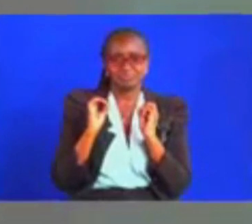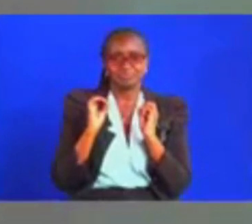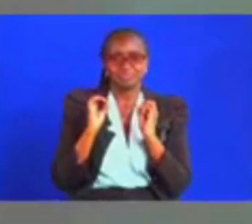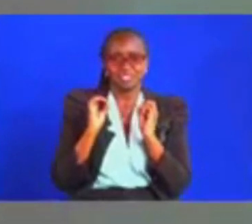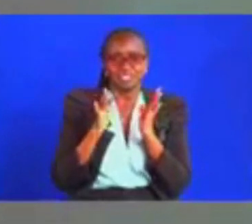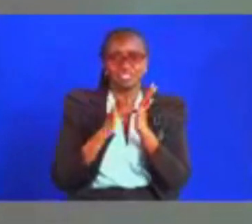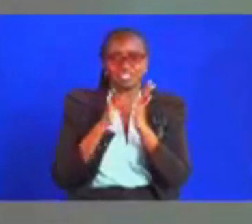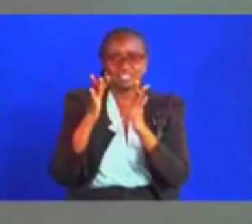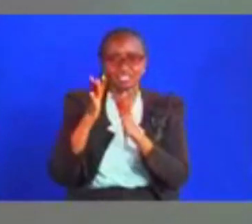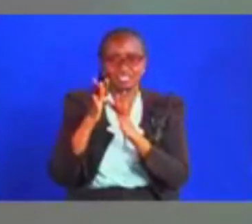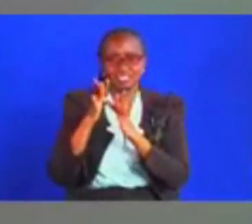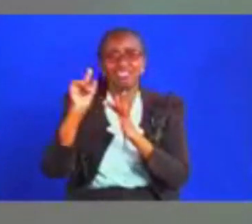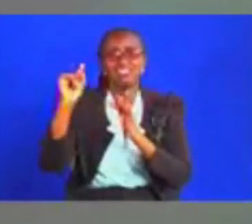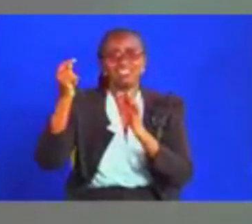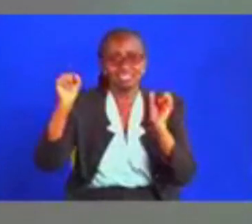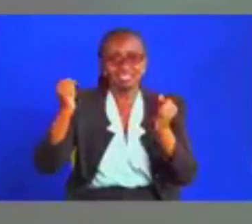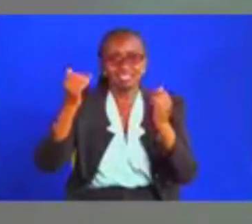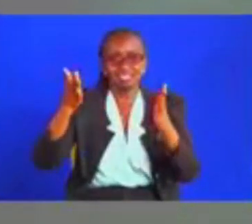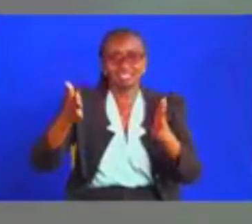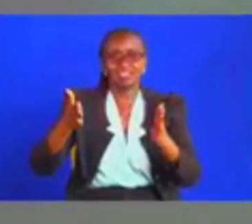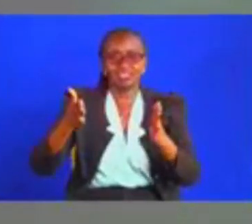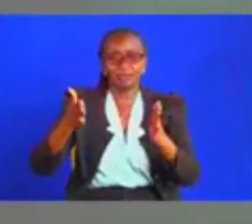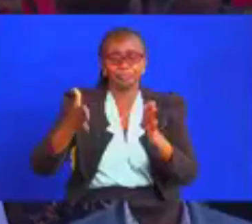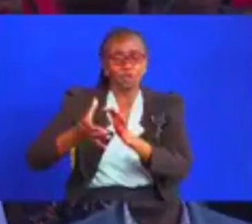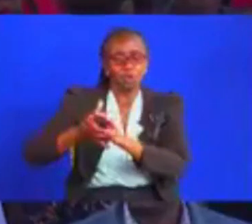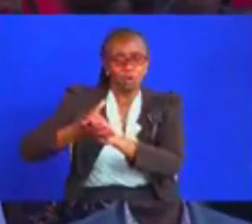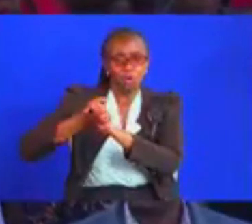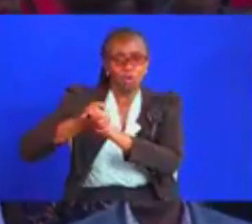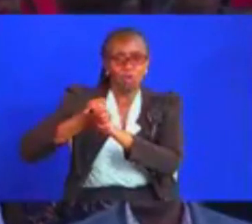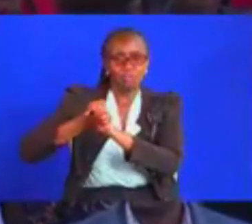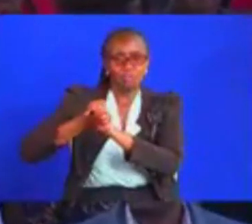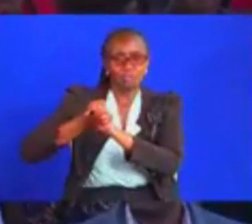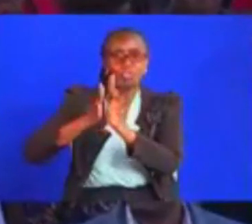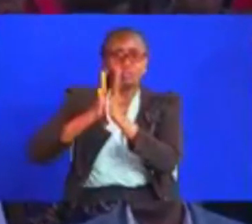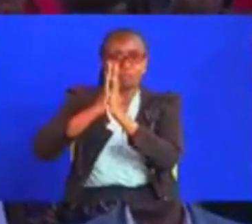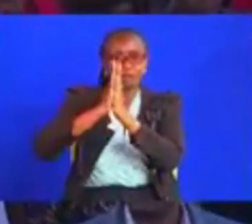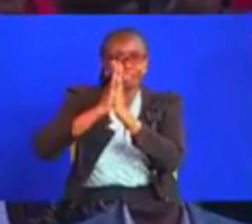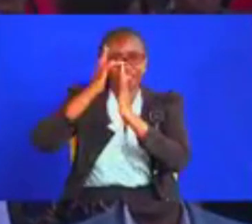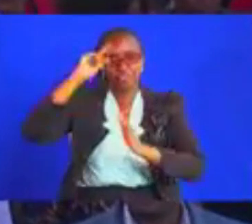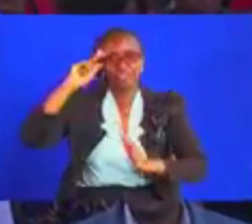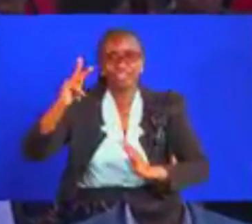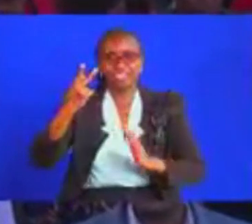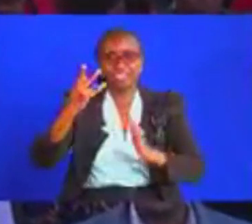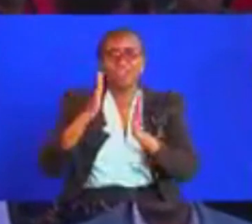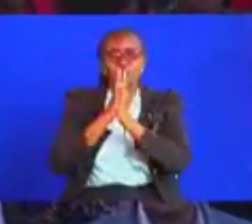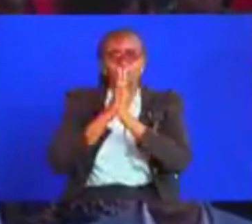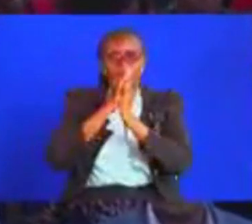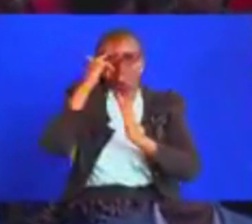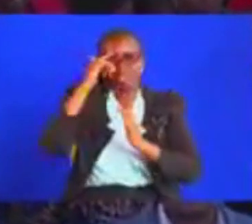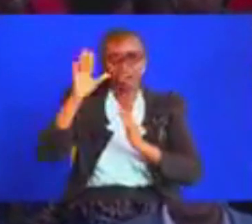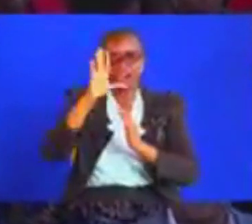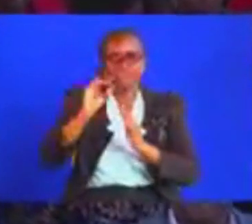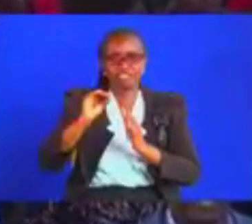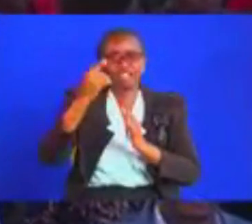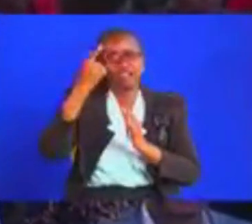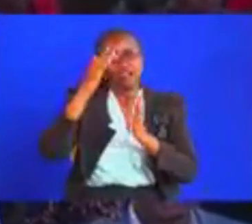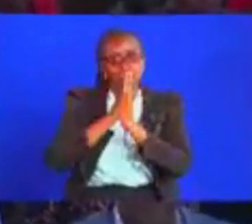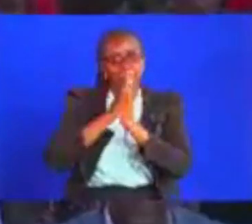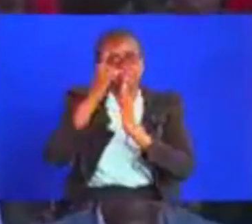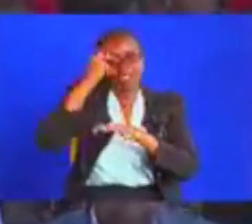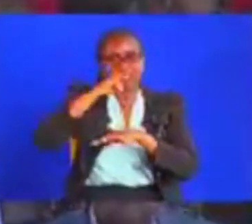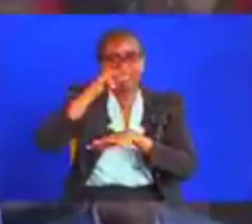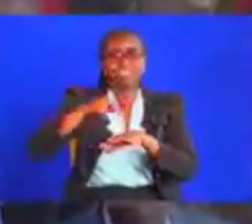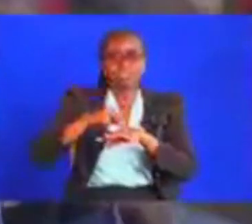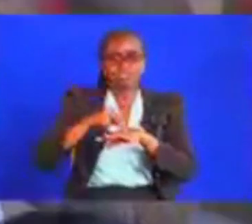Jesus the Savior. Hold hands in one moment. Pray for Kenya. Pray for Africa. Pray for the nations.